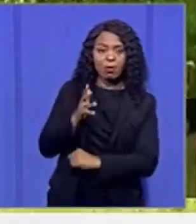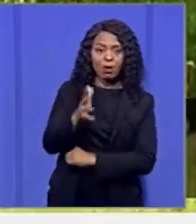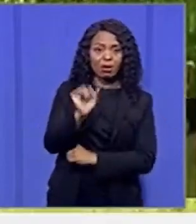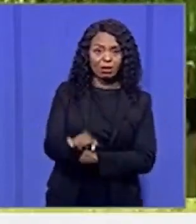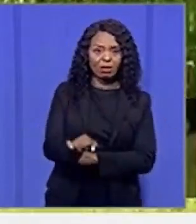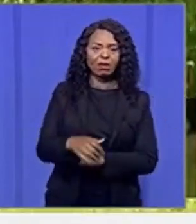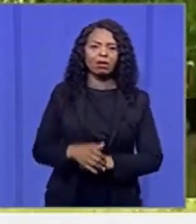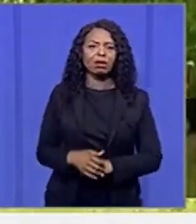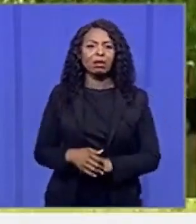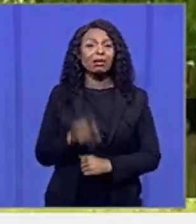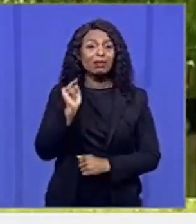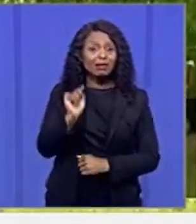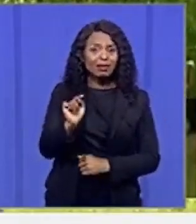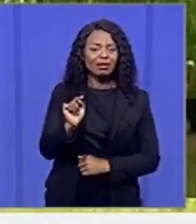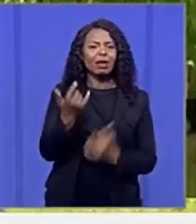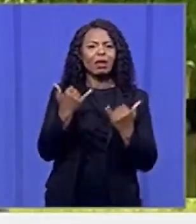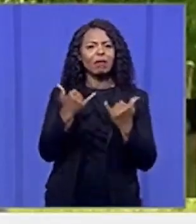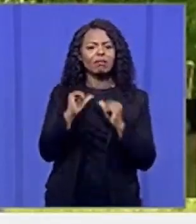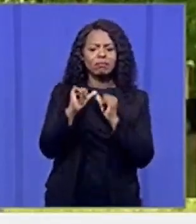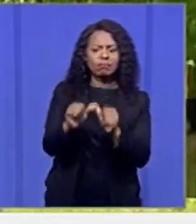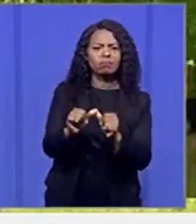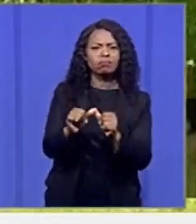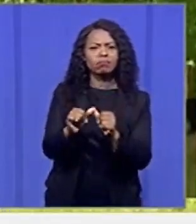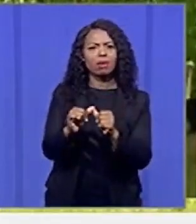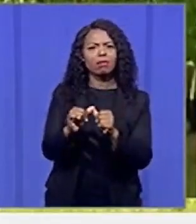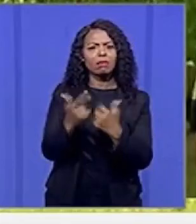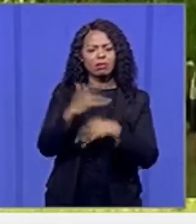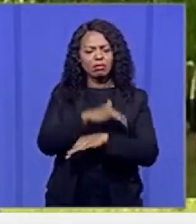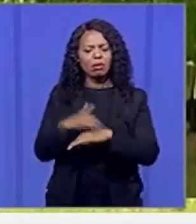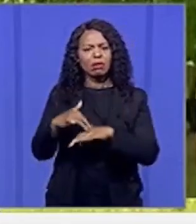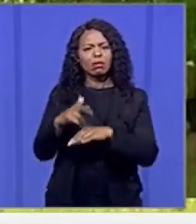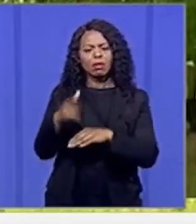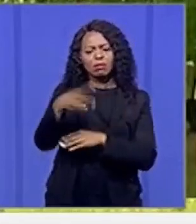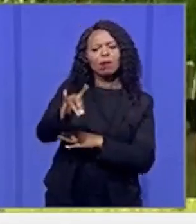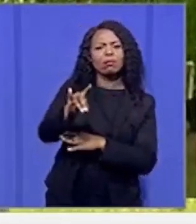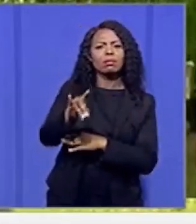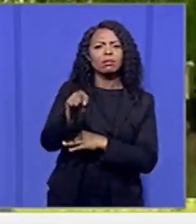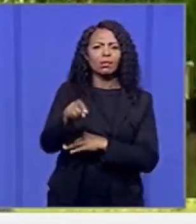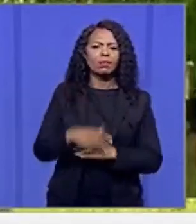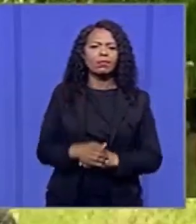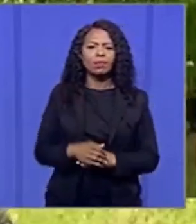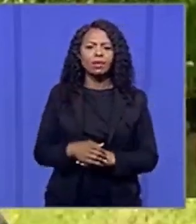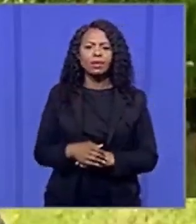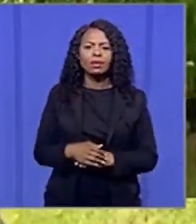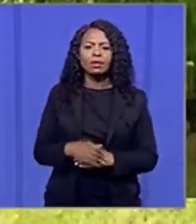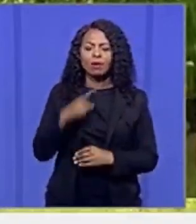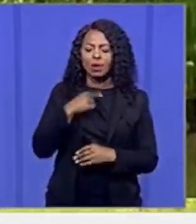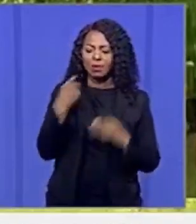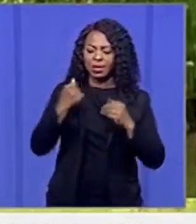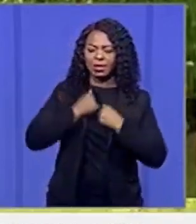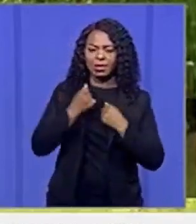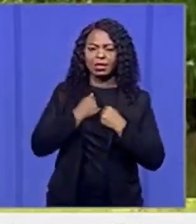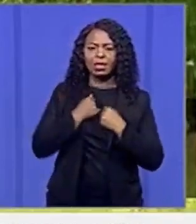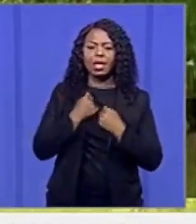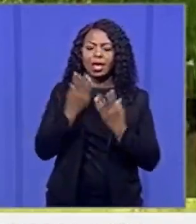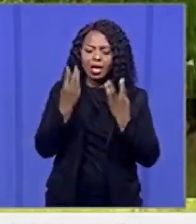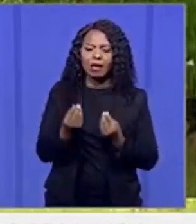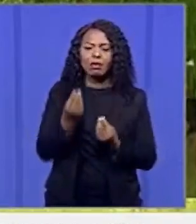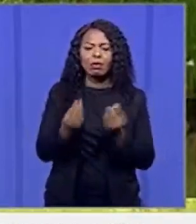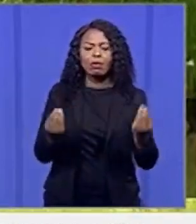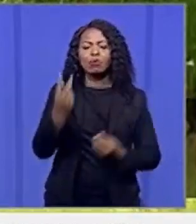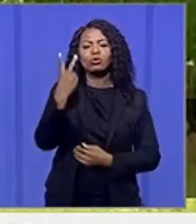gore ke tswela pele ka leruo lela go bale ke la le bashekela ba babedi ka morago